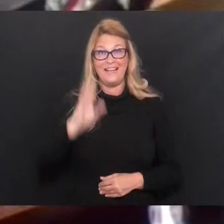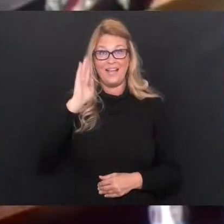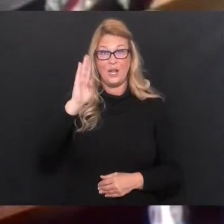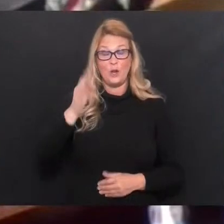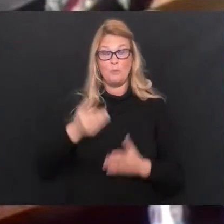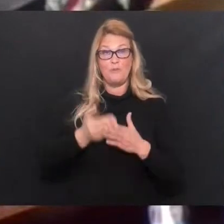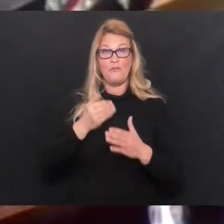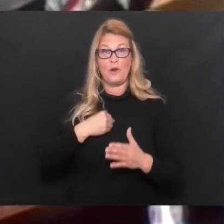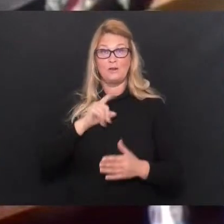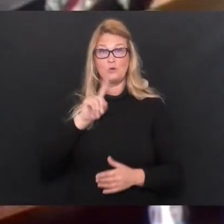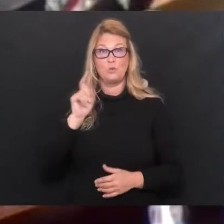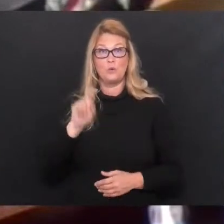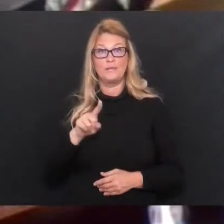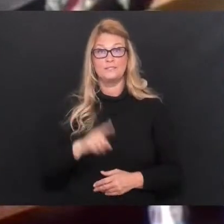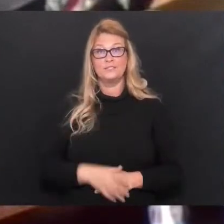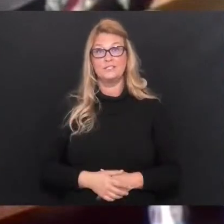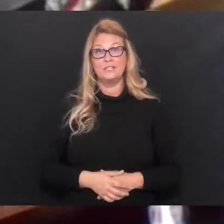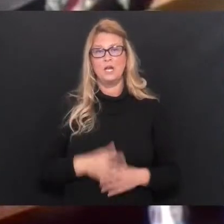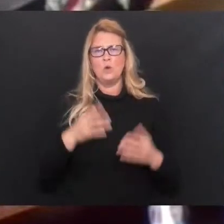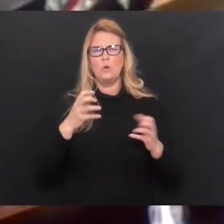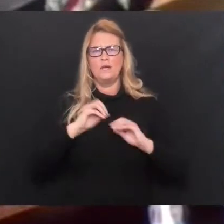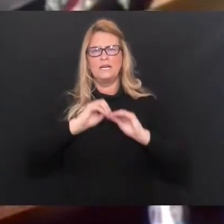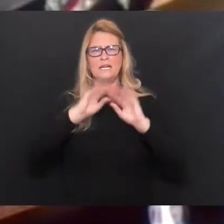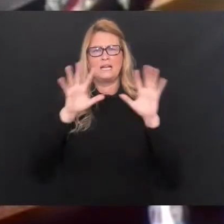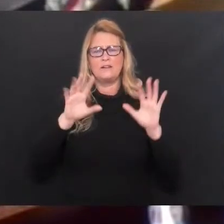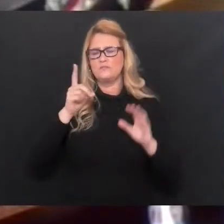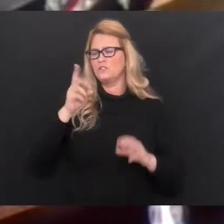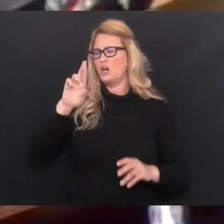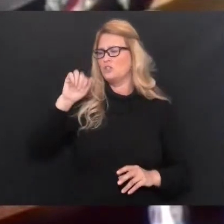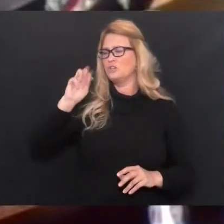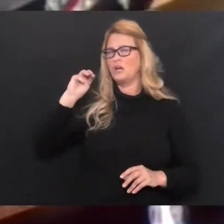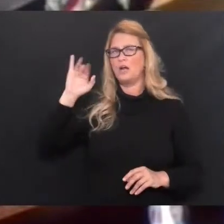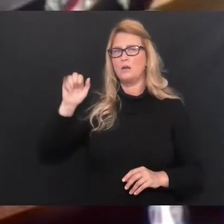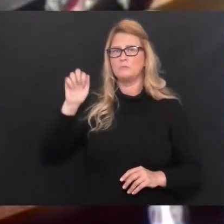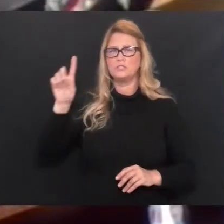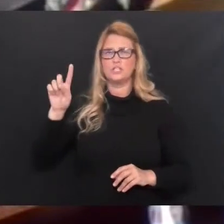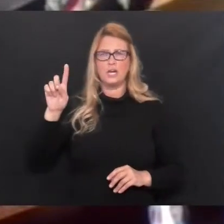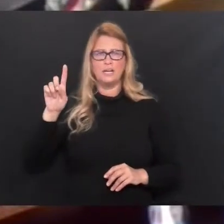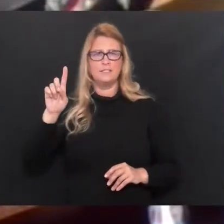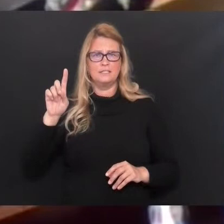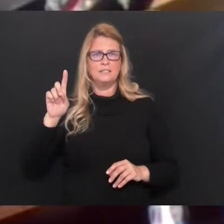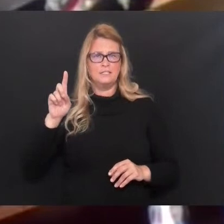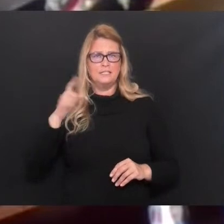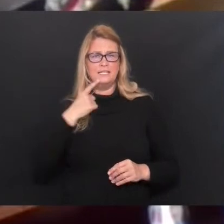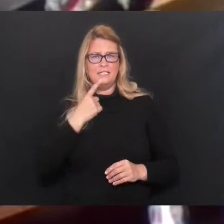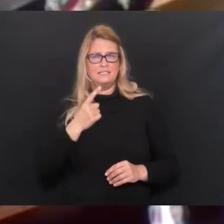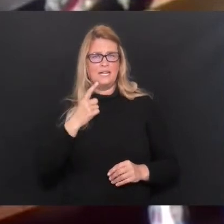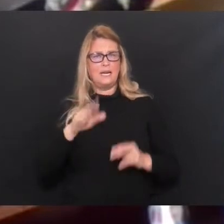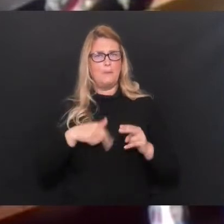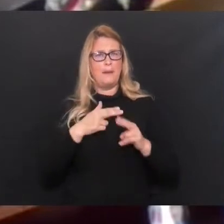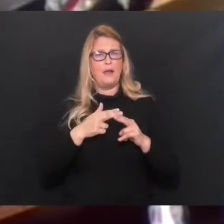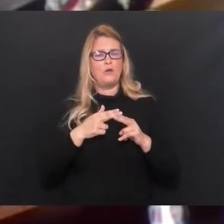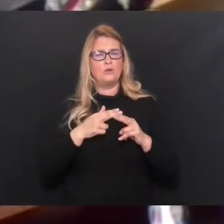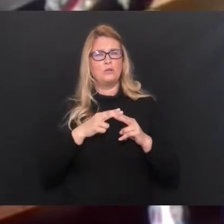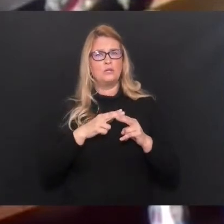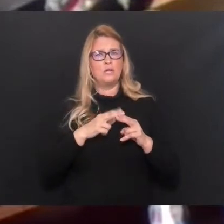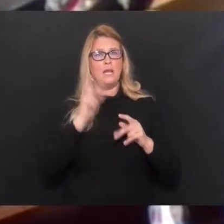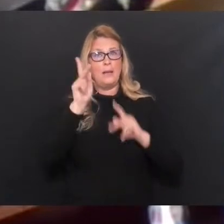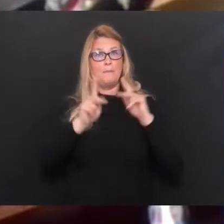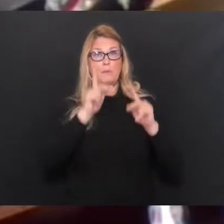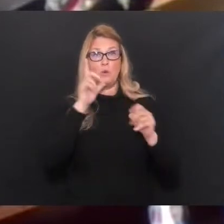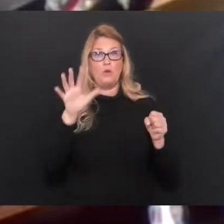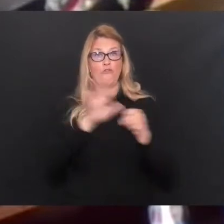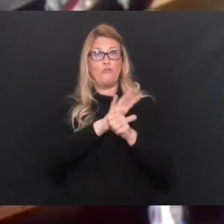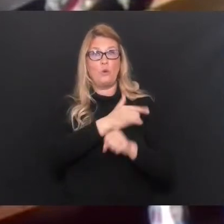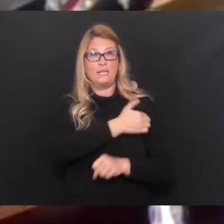I wanted to quickly clarify something Dr. Amjad said about breakthrough cases. Were you talking about people who are fully